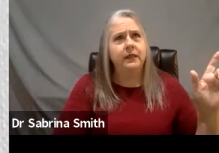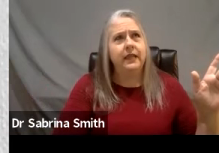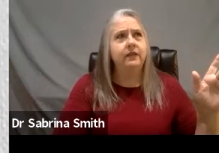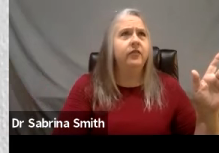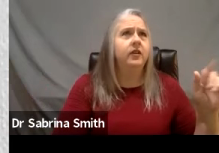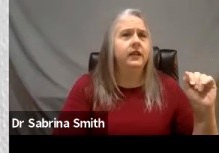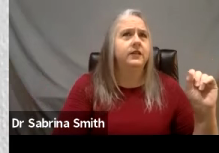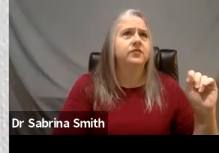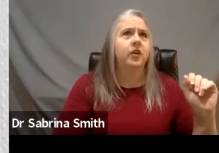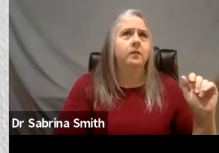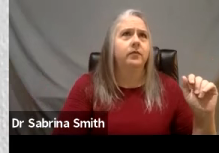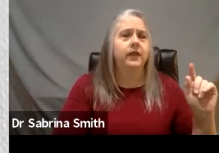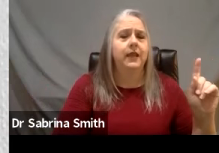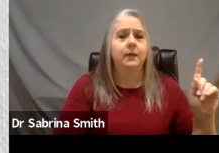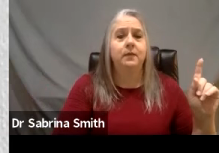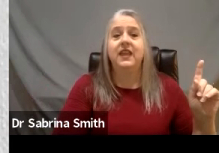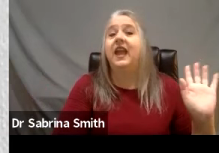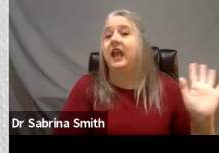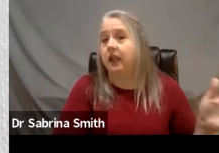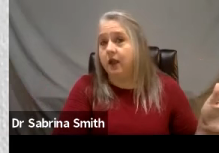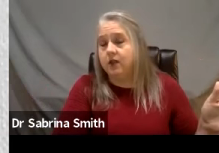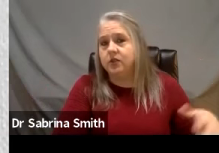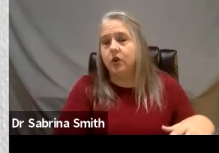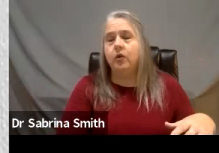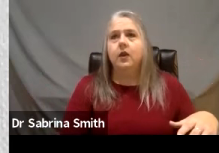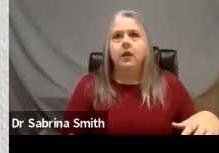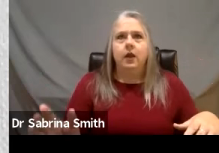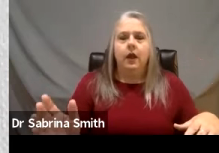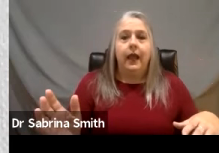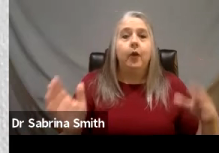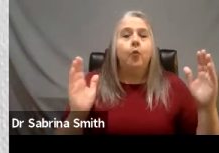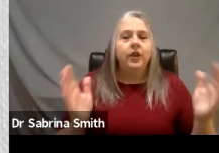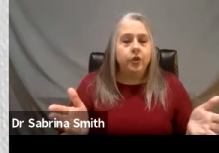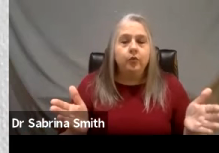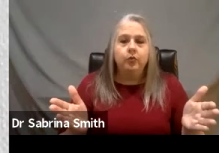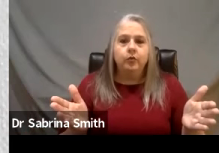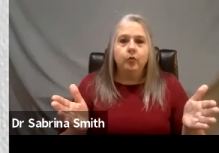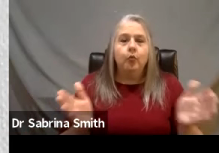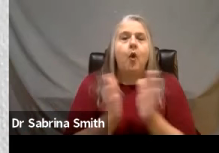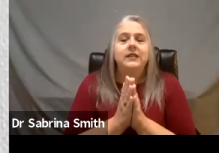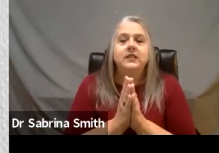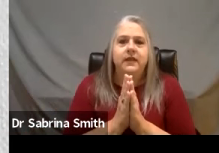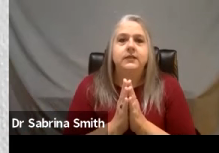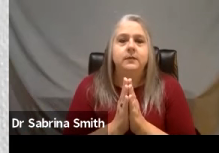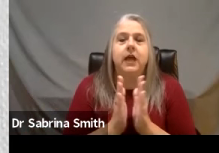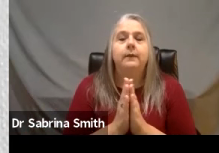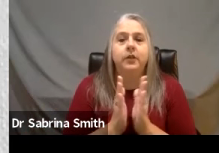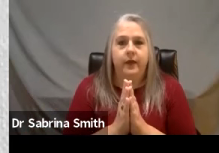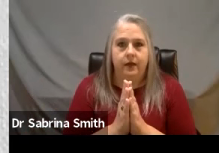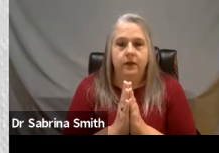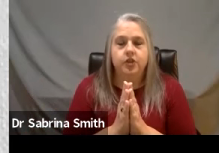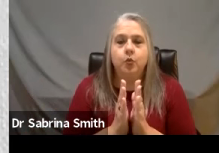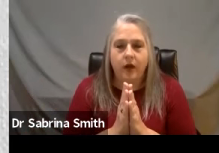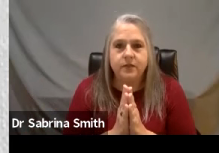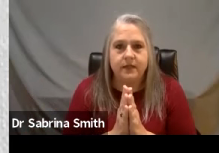vocabulary, I believe, is from the EIPA. So what you want to spend some time